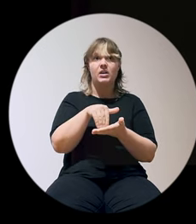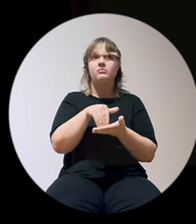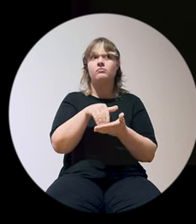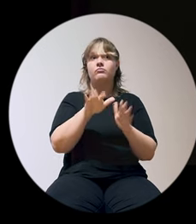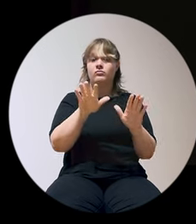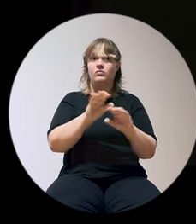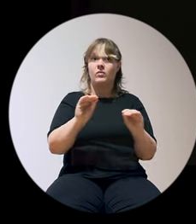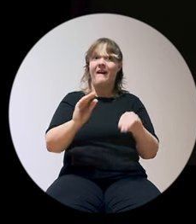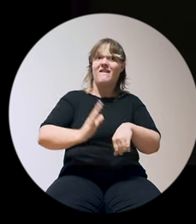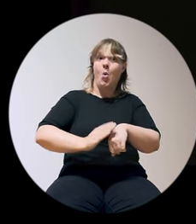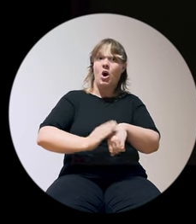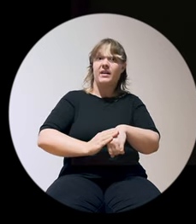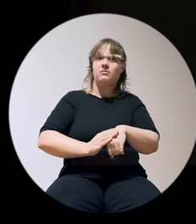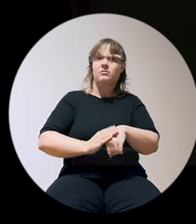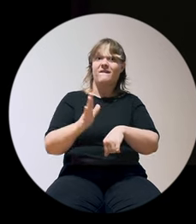warning.